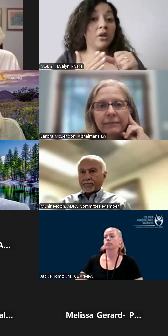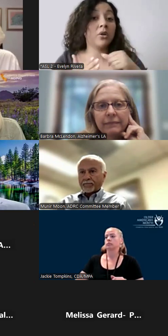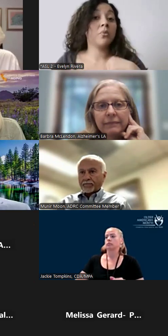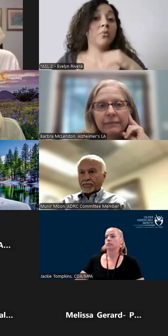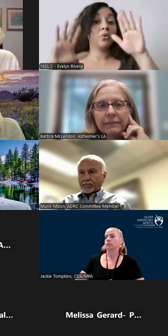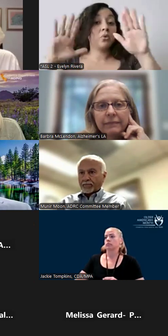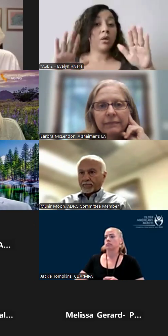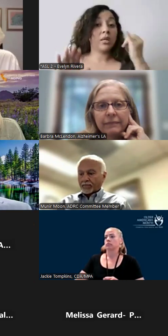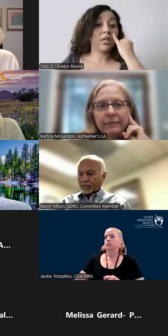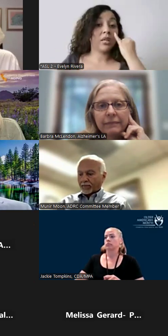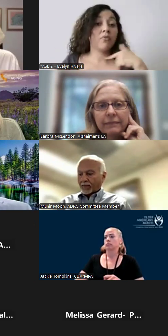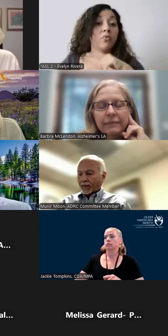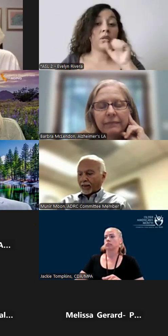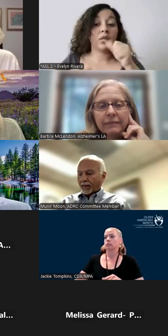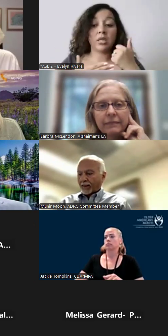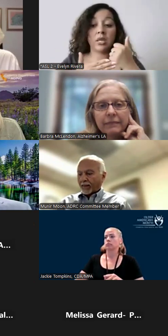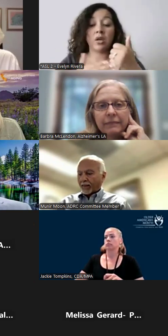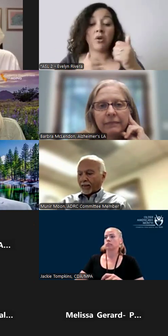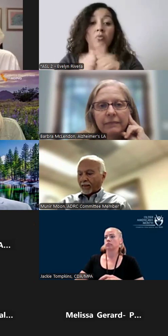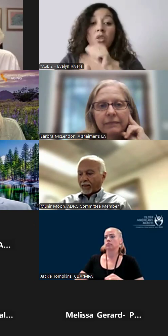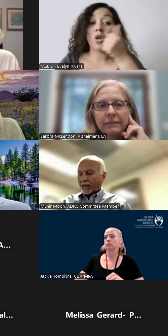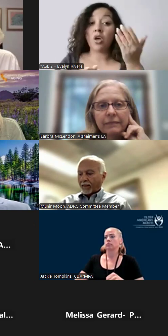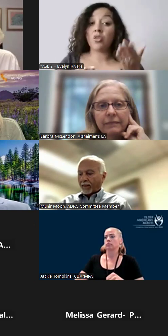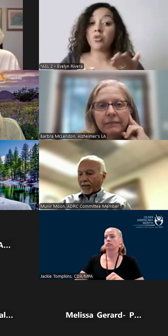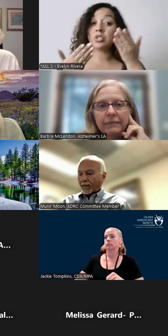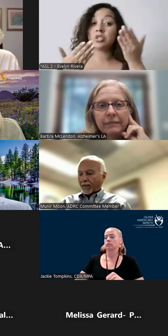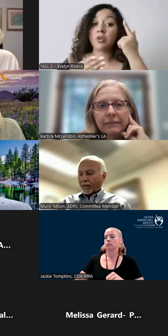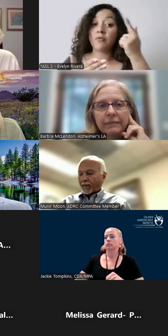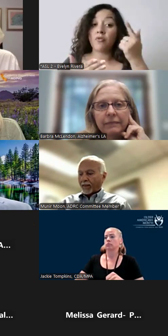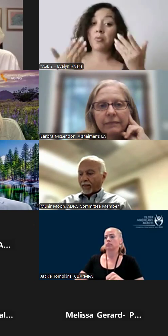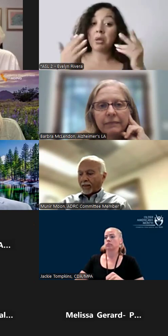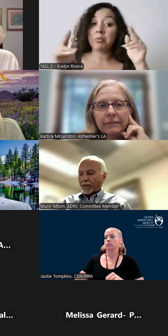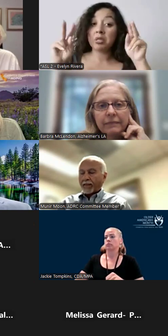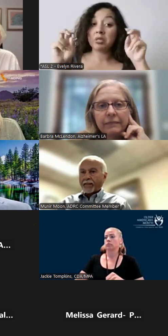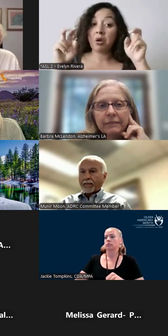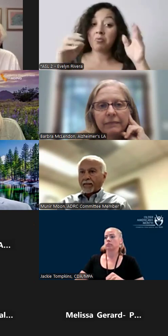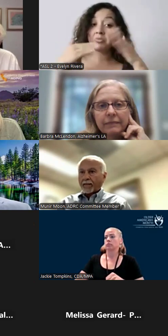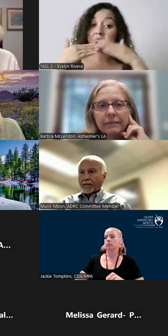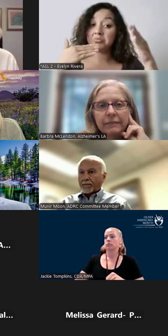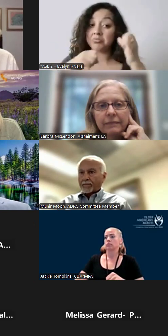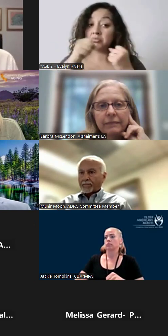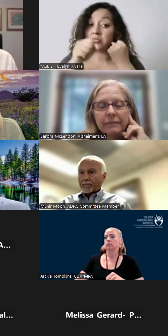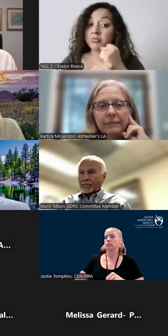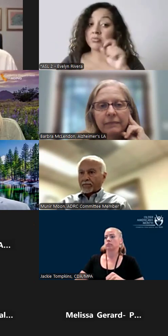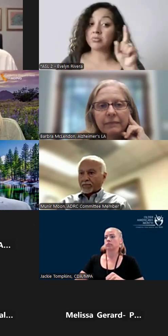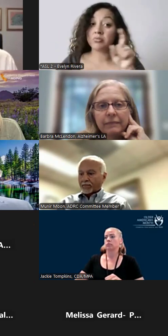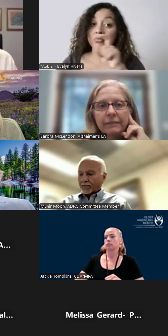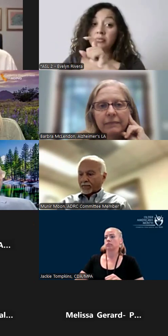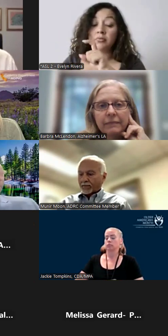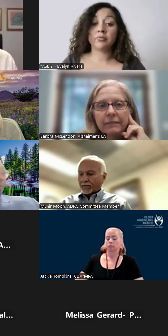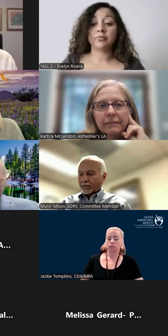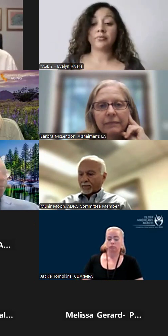could also help us with any suggestions for meeting topics for the rest of the year.